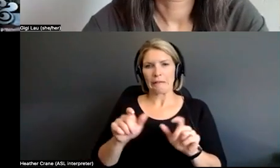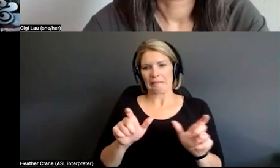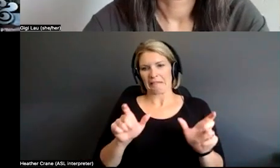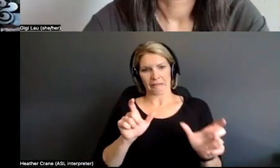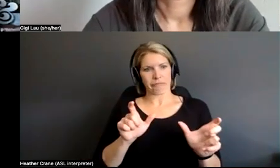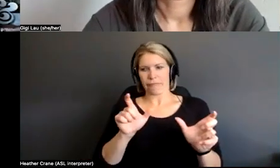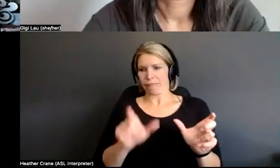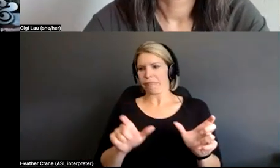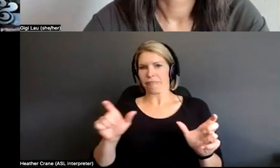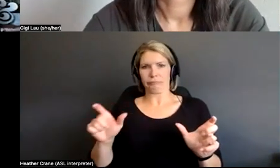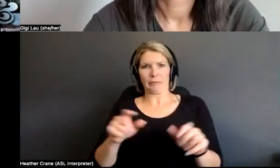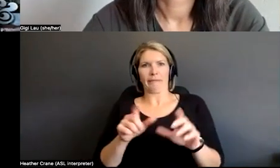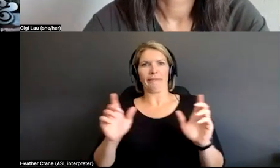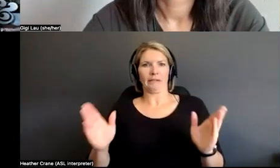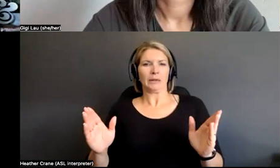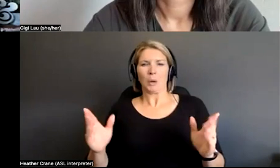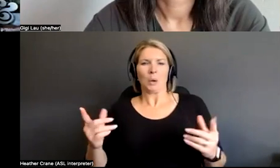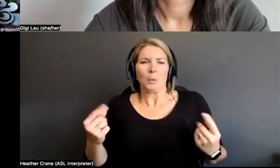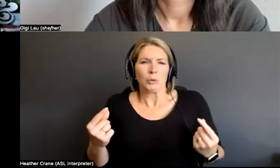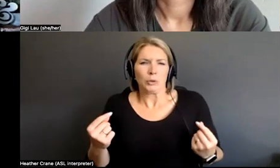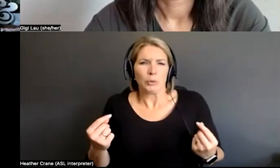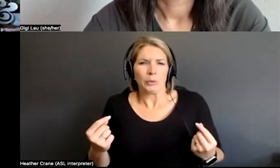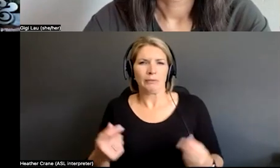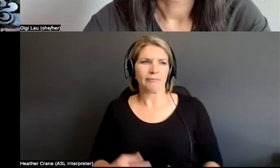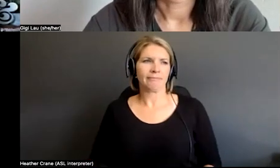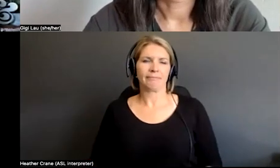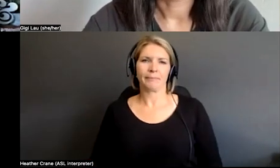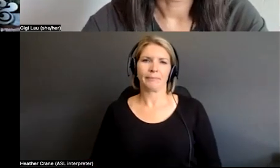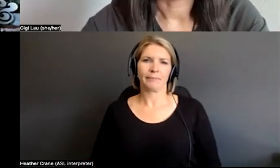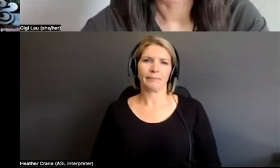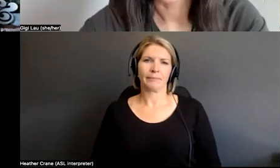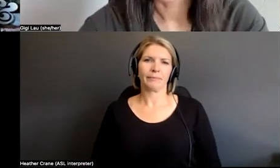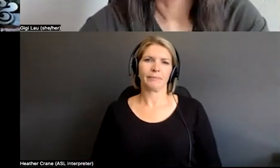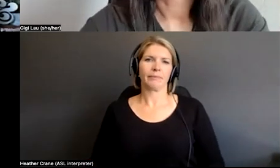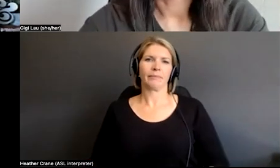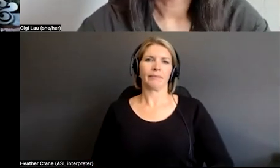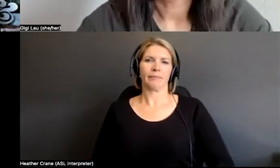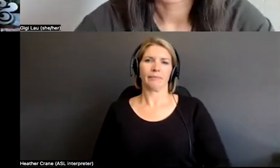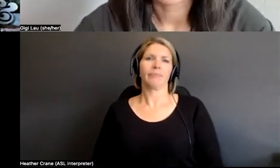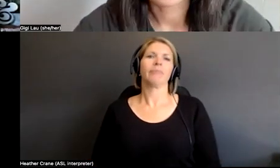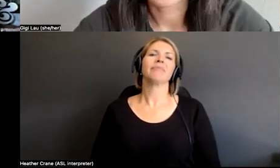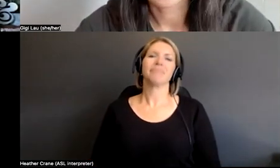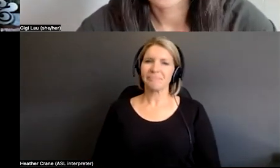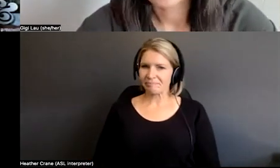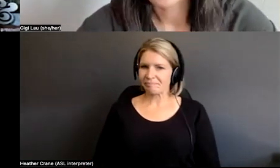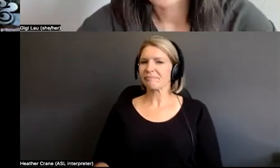textual is going to take up a good chunk of the cover itself. Yeah, when it's such a long title,